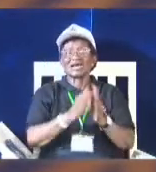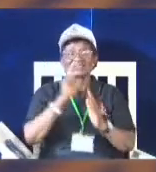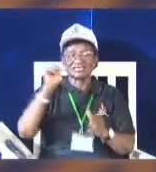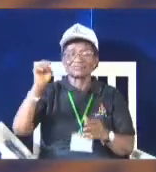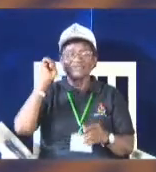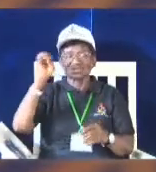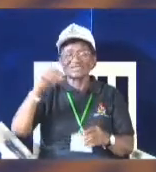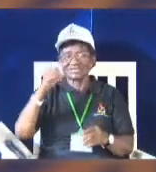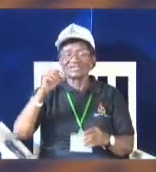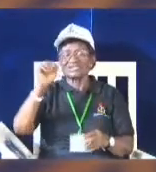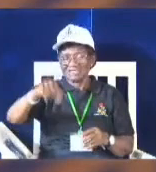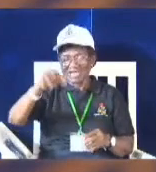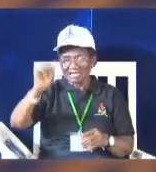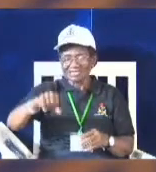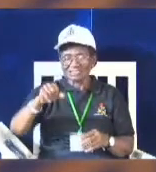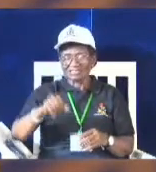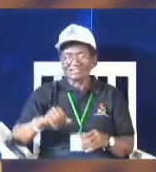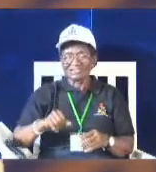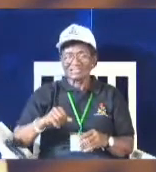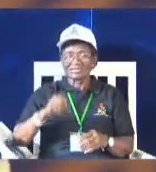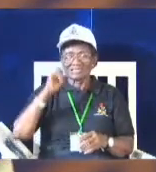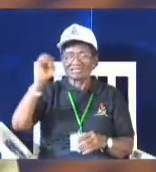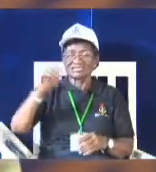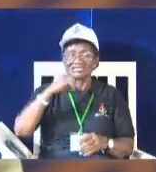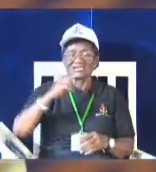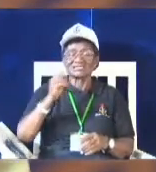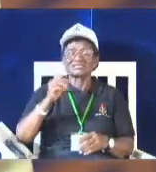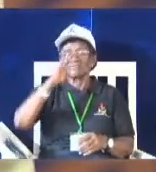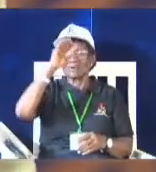He said, "Man is going to die by something anyway."